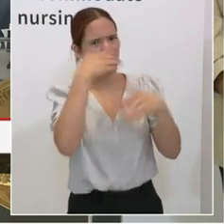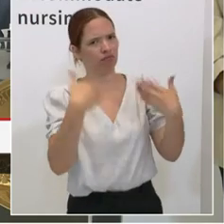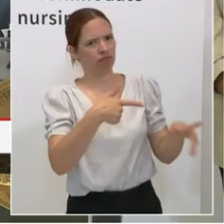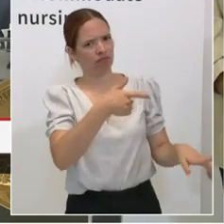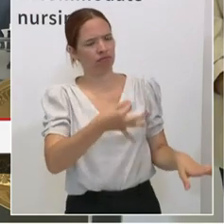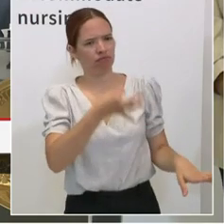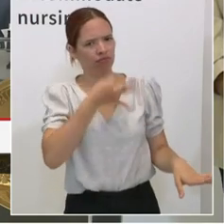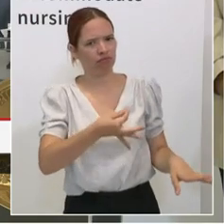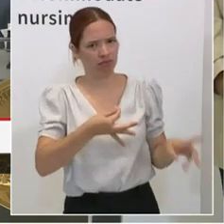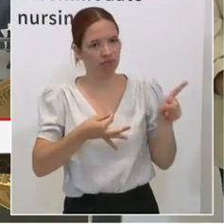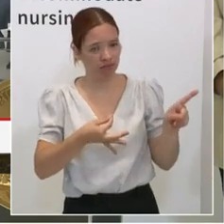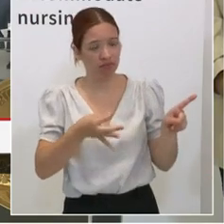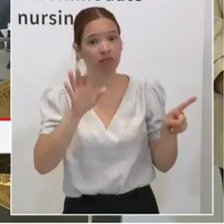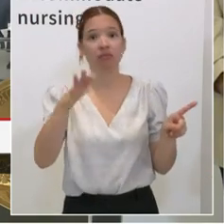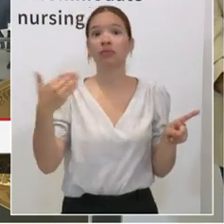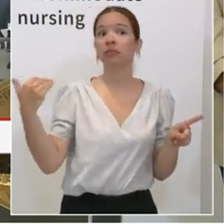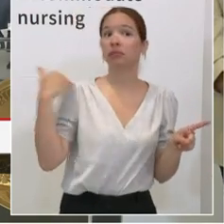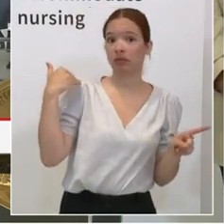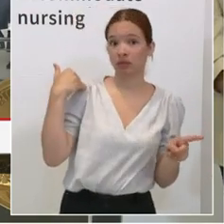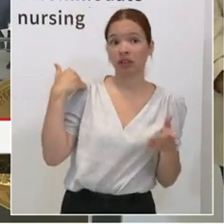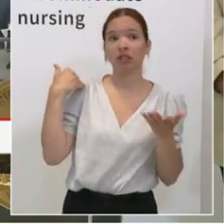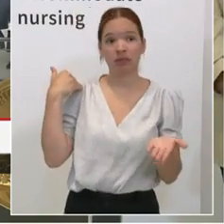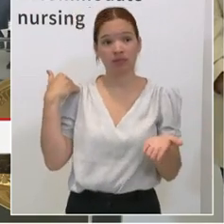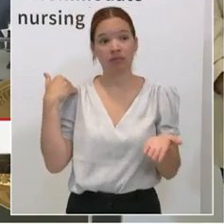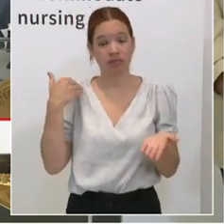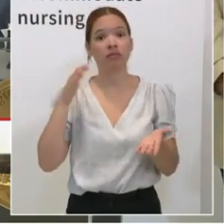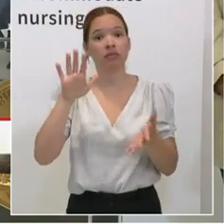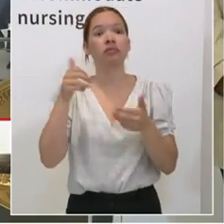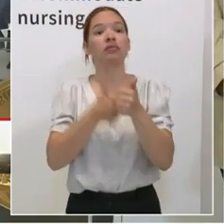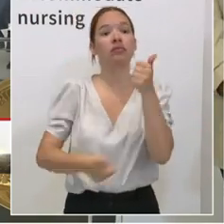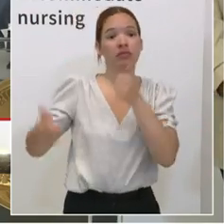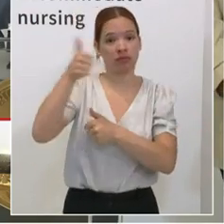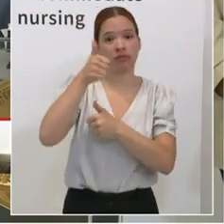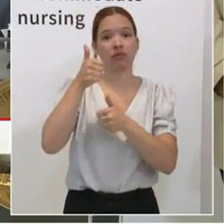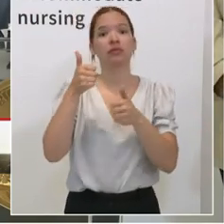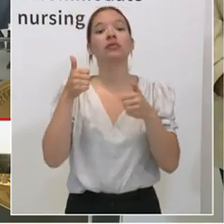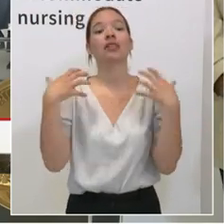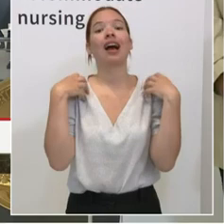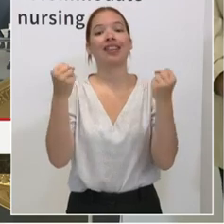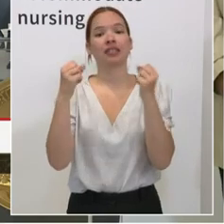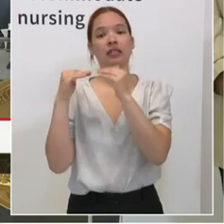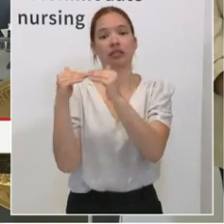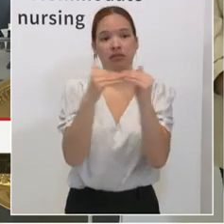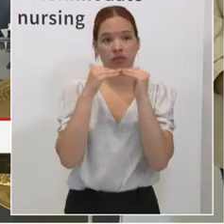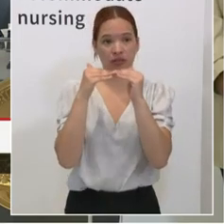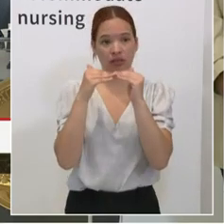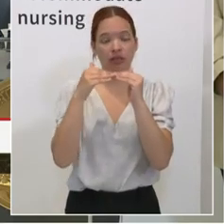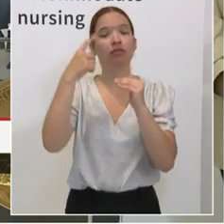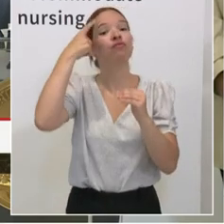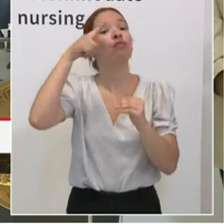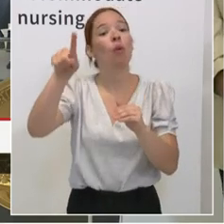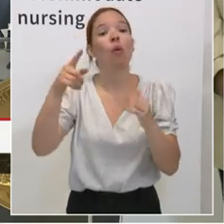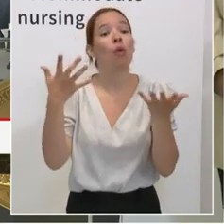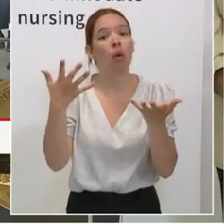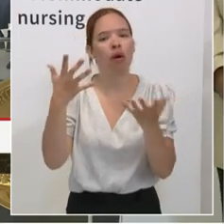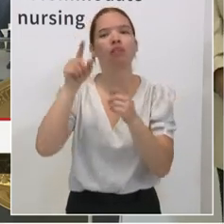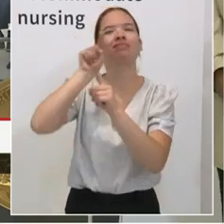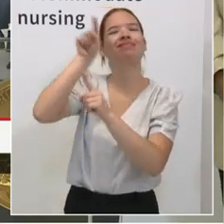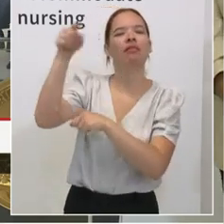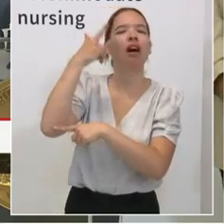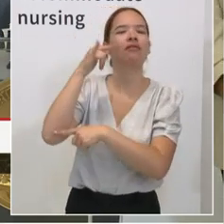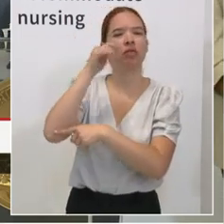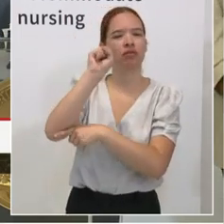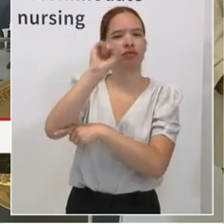Chief Health Equity Officer and Director of the San Francisco Department of Public Health's Office of Health